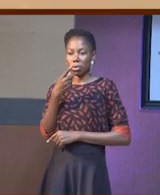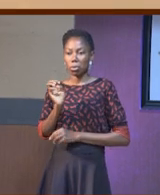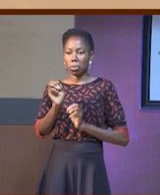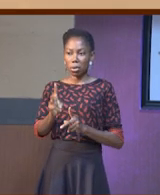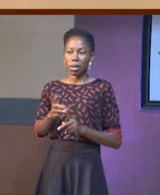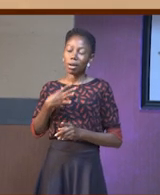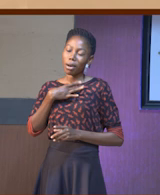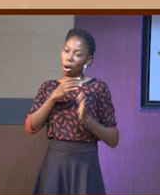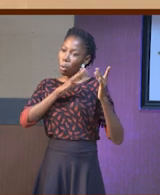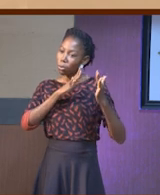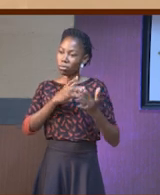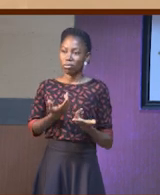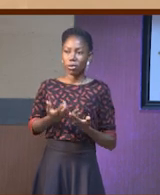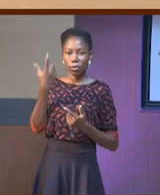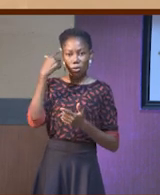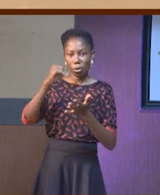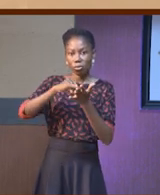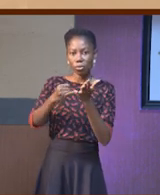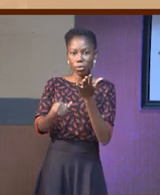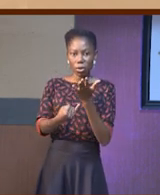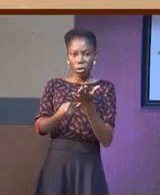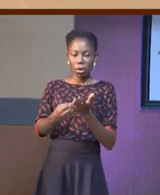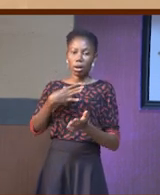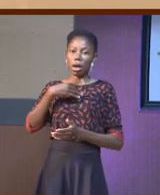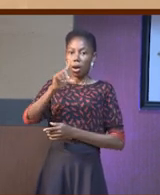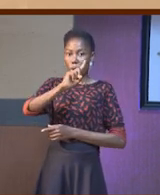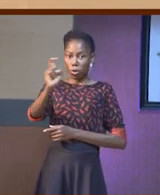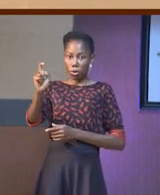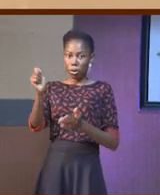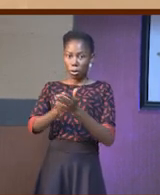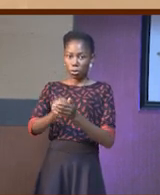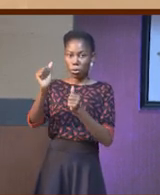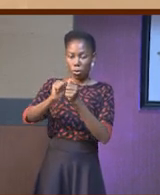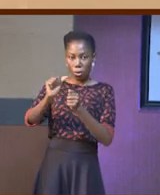start. Hopefully, I'll work towards paying 100,000 naira monthly.